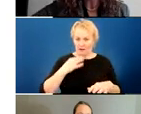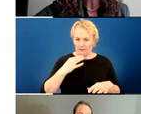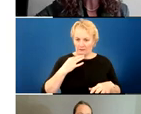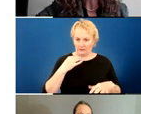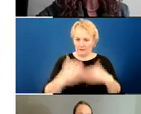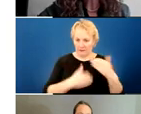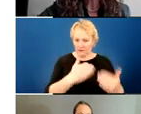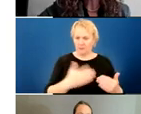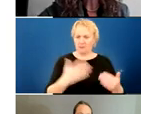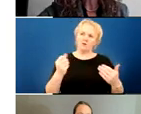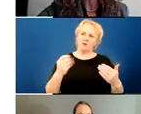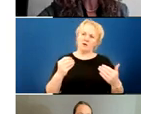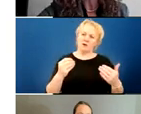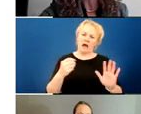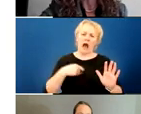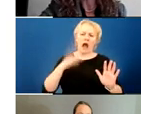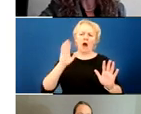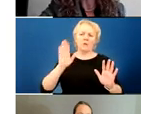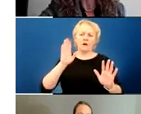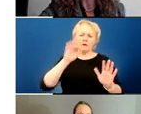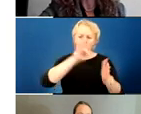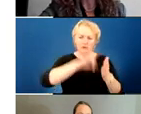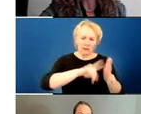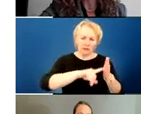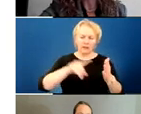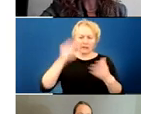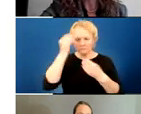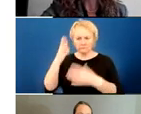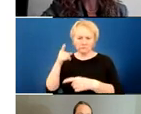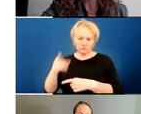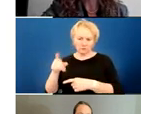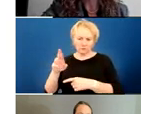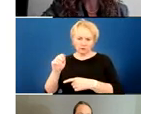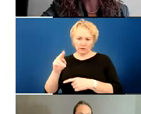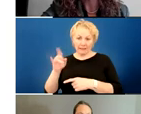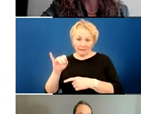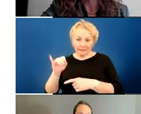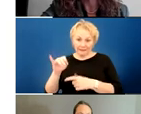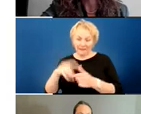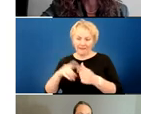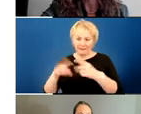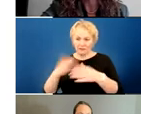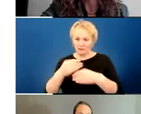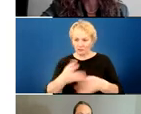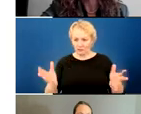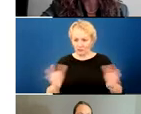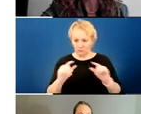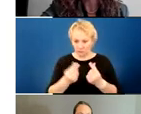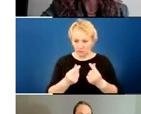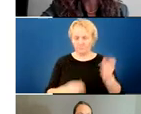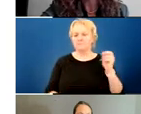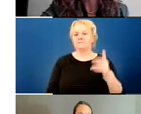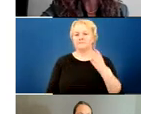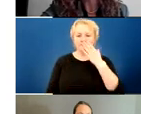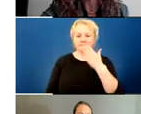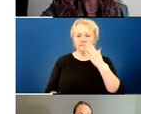process. So I will get back with you on it. And Randy, I'll send it to you. And then that way you can get that information. I can share it with the group. Mm-hmm. Thank you. And I'm just